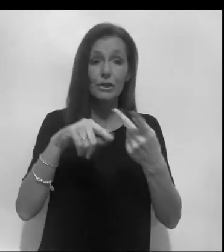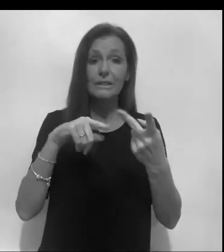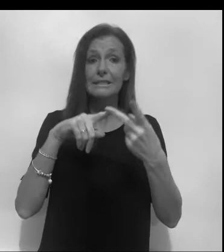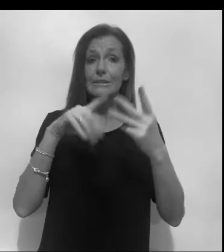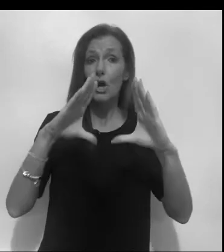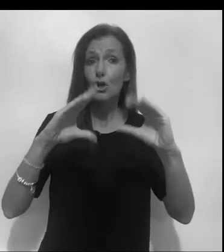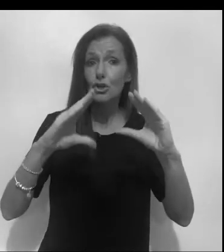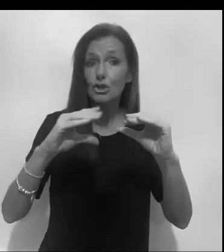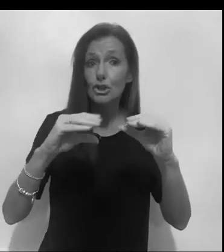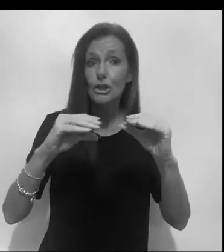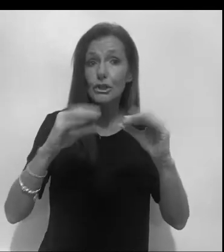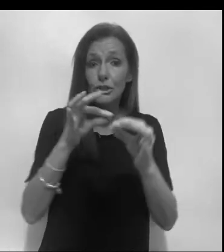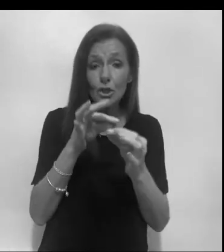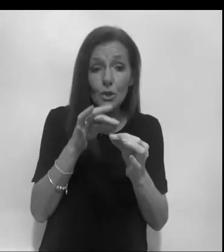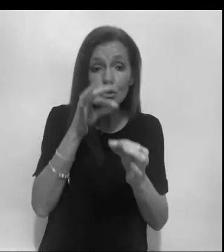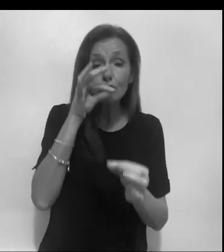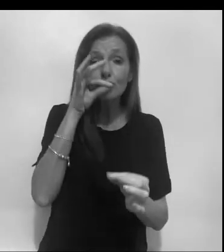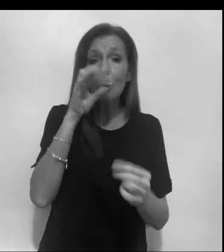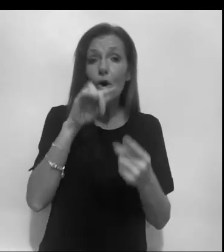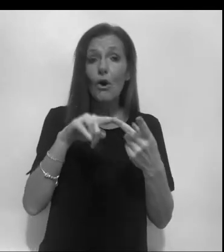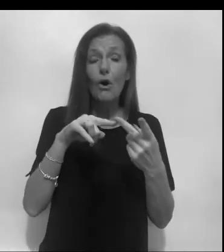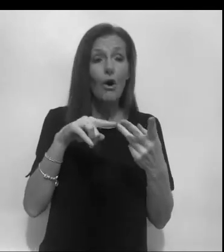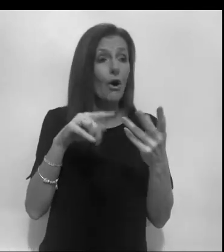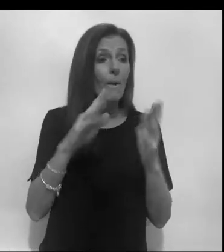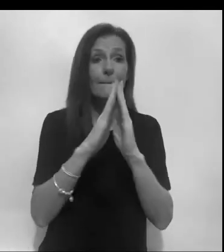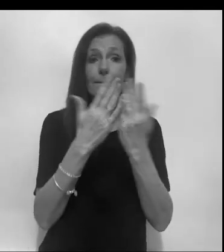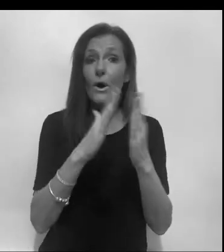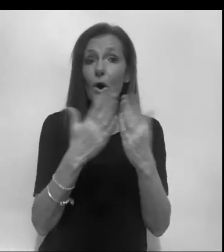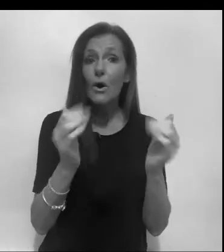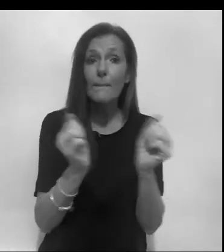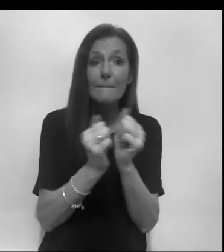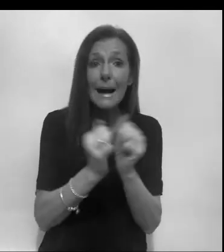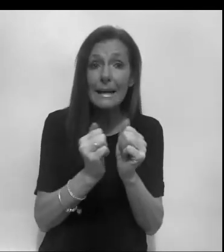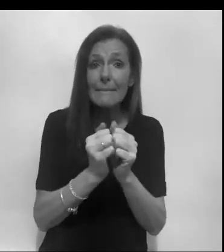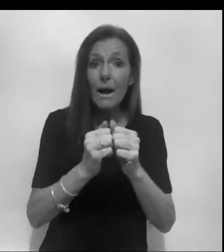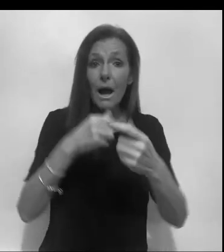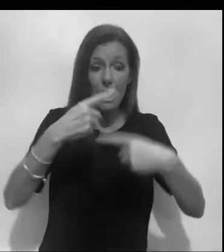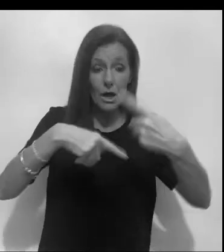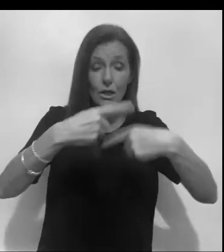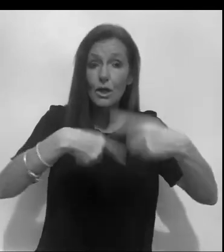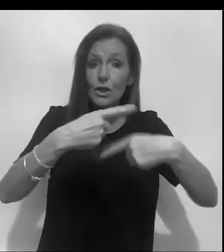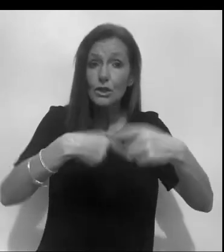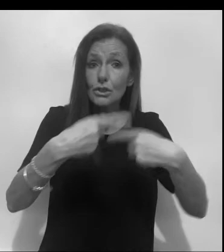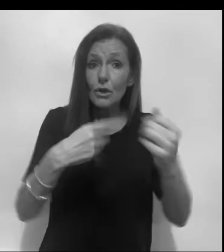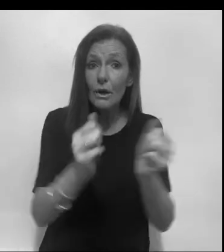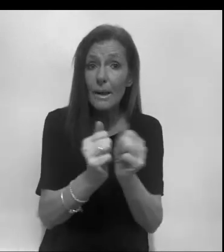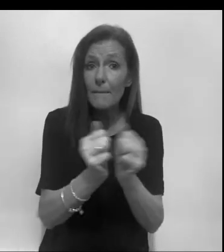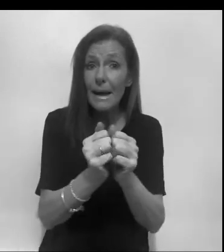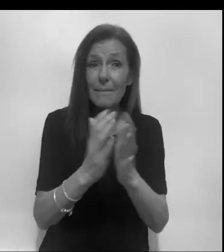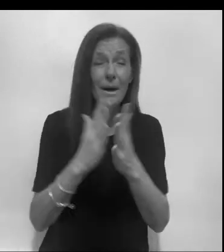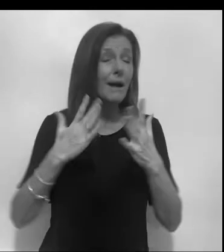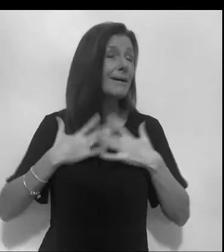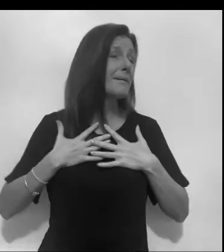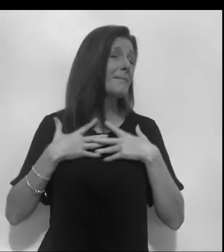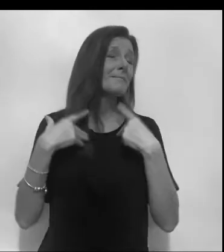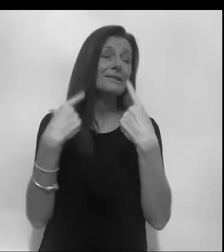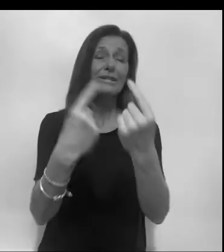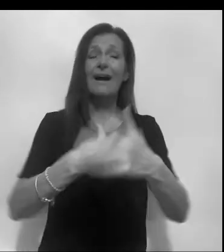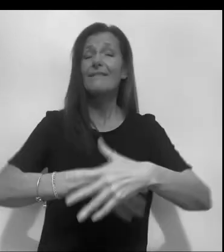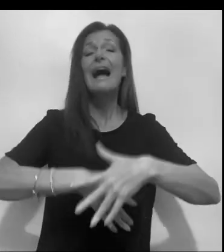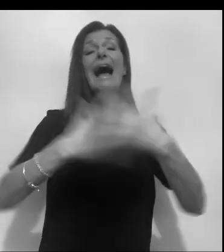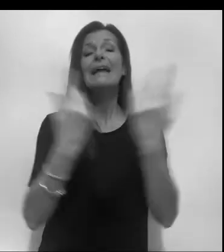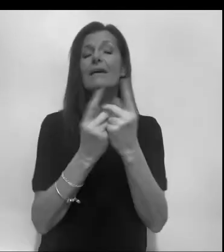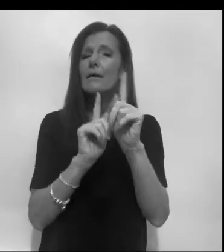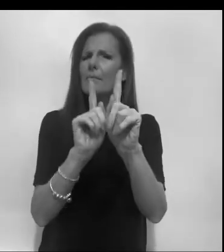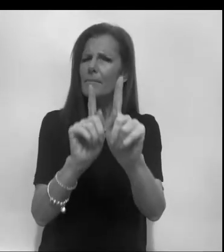drinking straws, books, paper, toilet rolls, basically anything that you have at home. But be careful